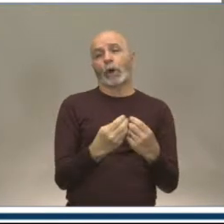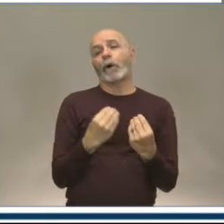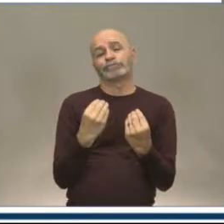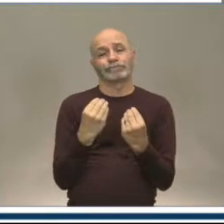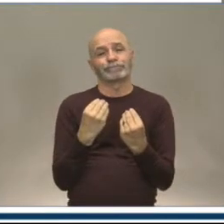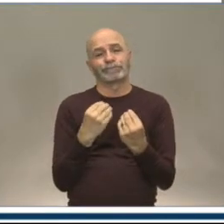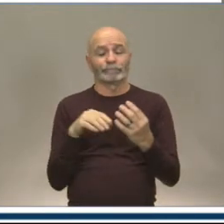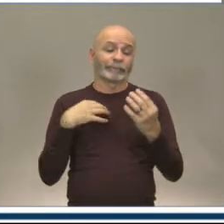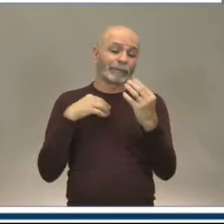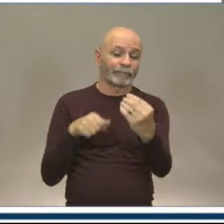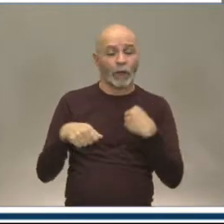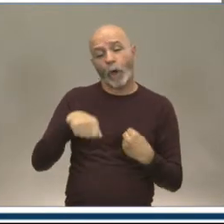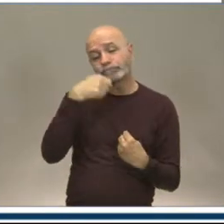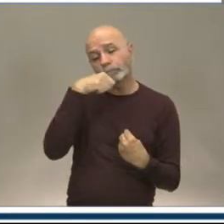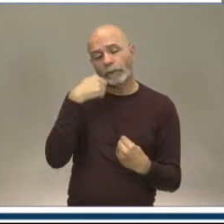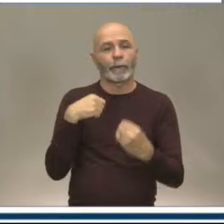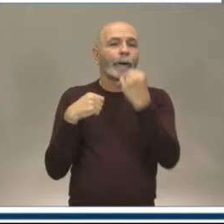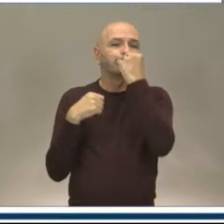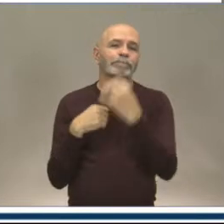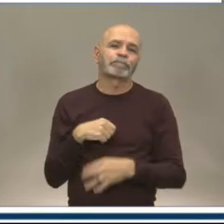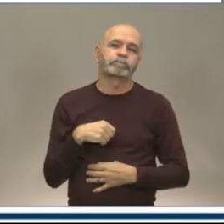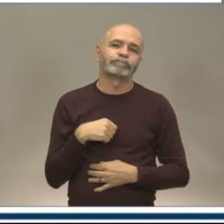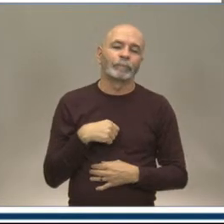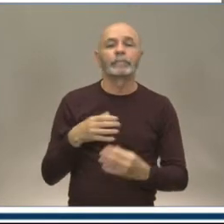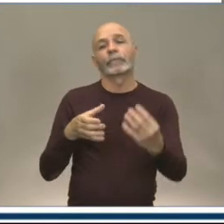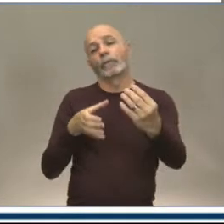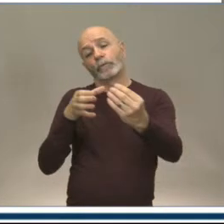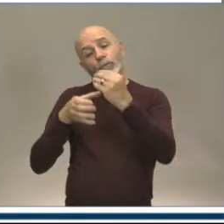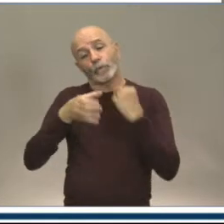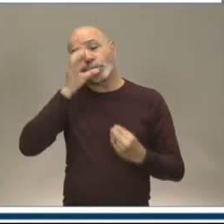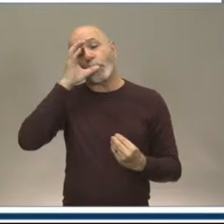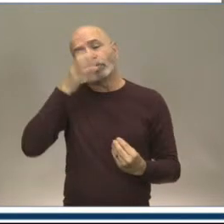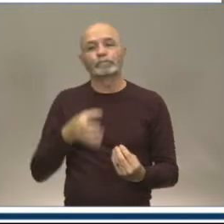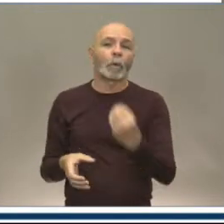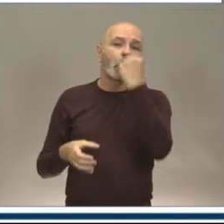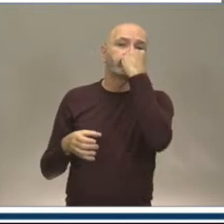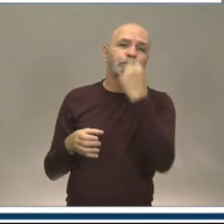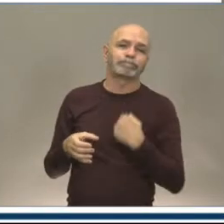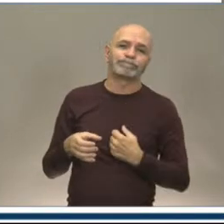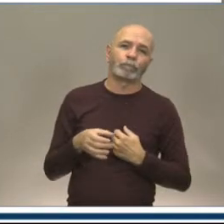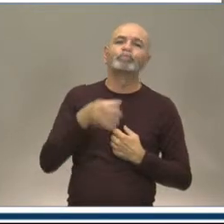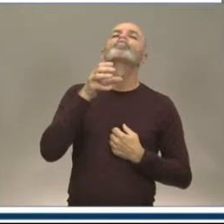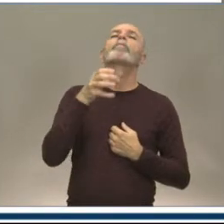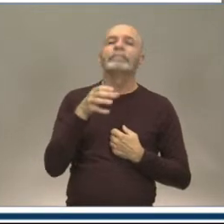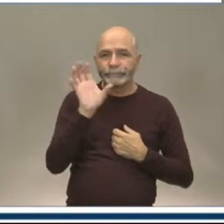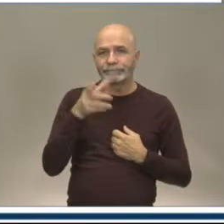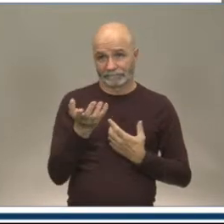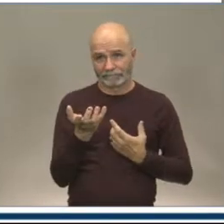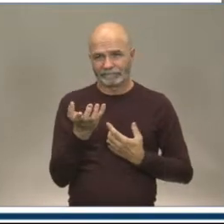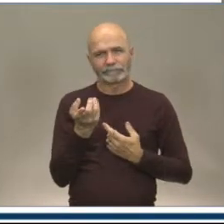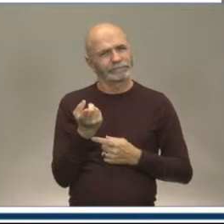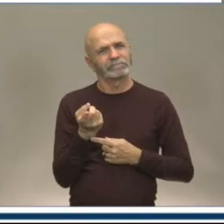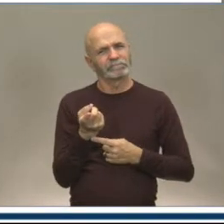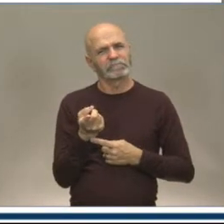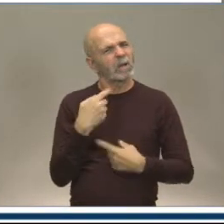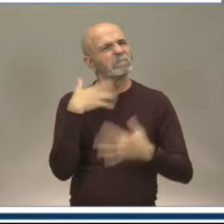on right away. And it doesn't matter if you've shown a proof of full vaccination. It doesn't matter